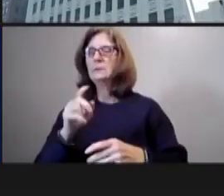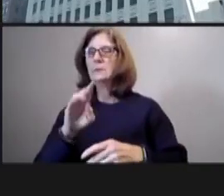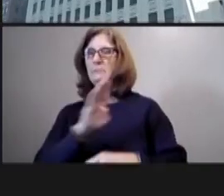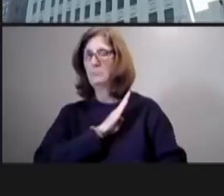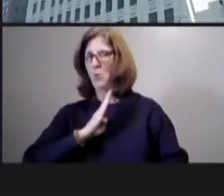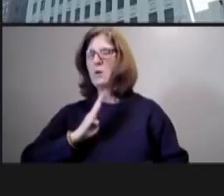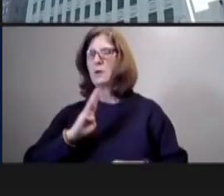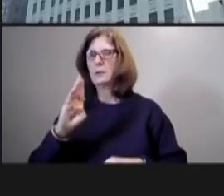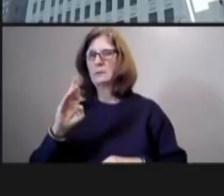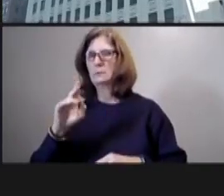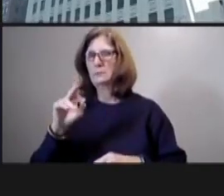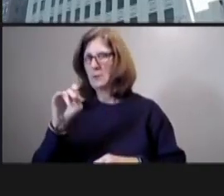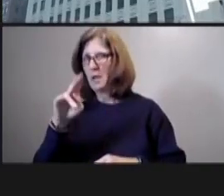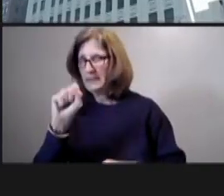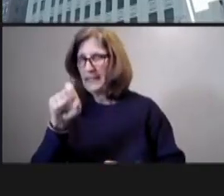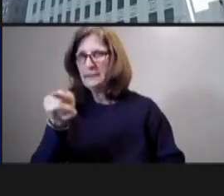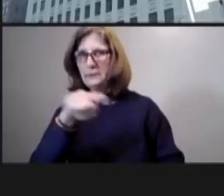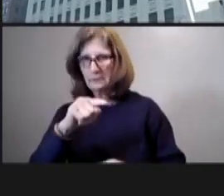updates.